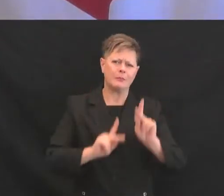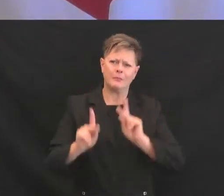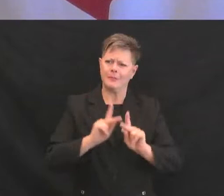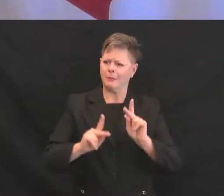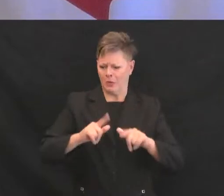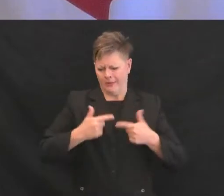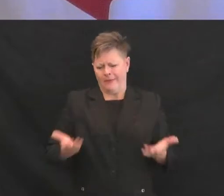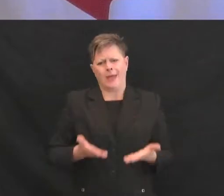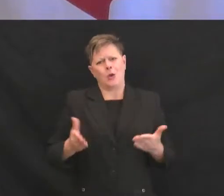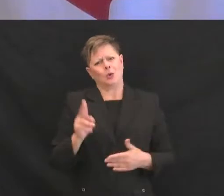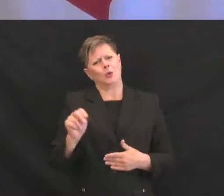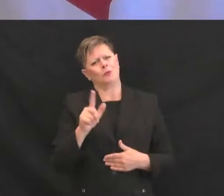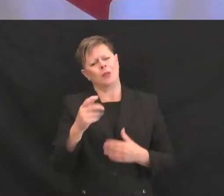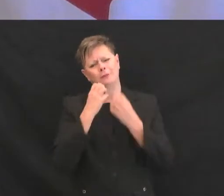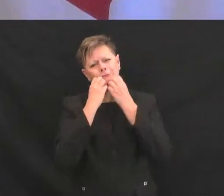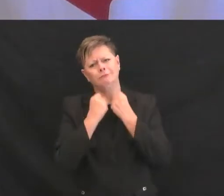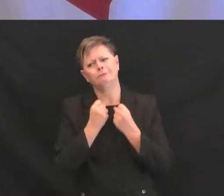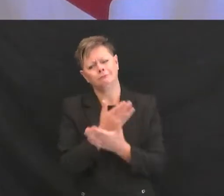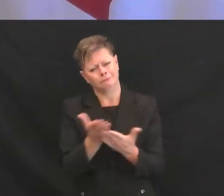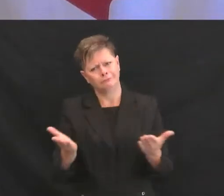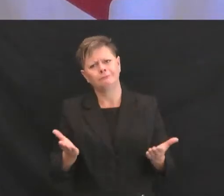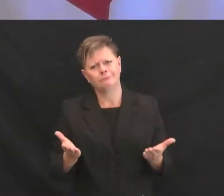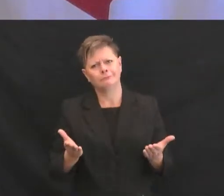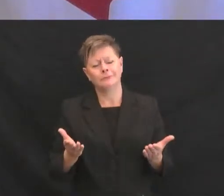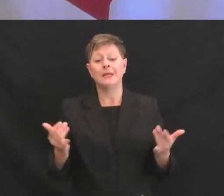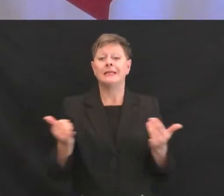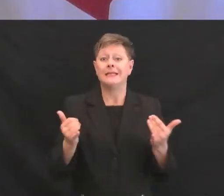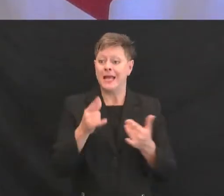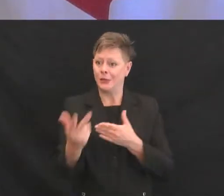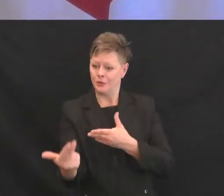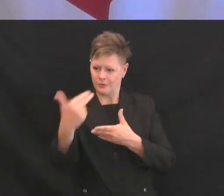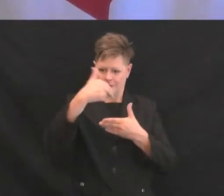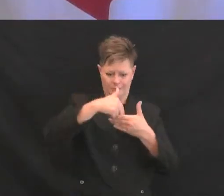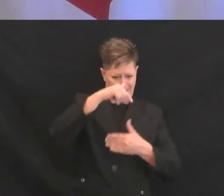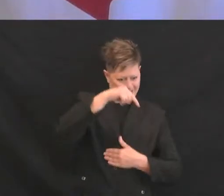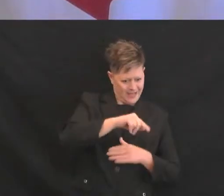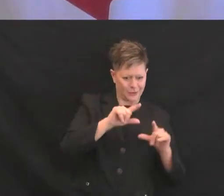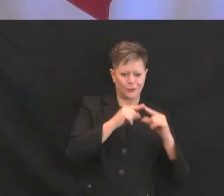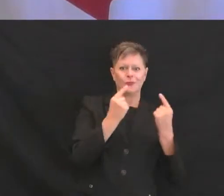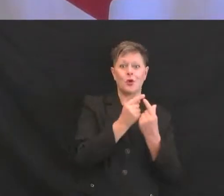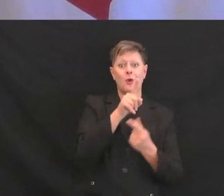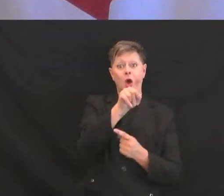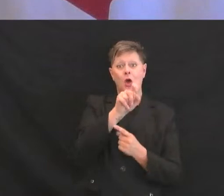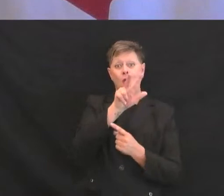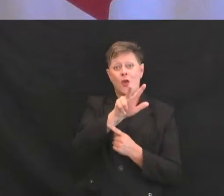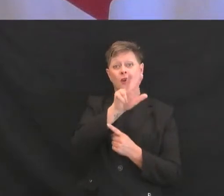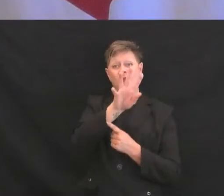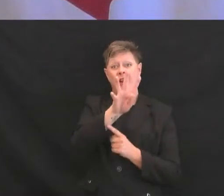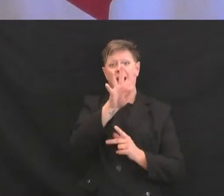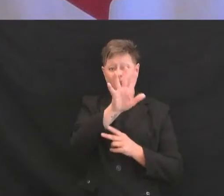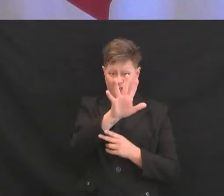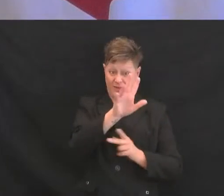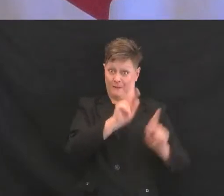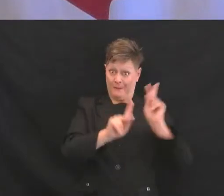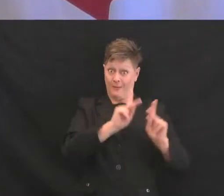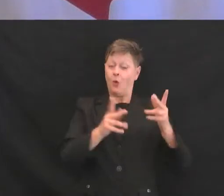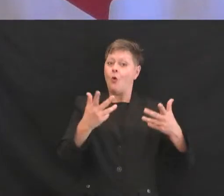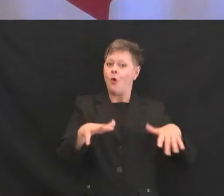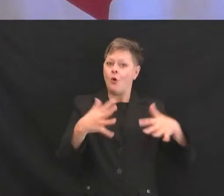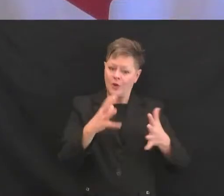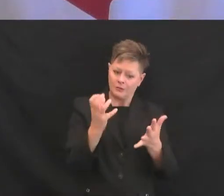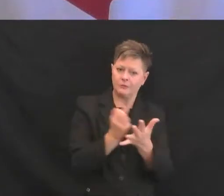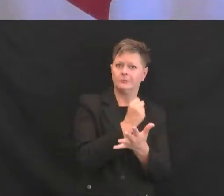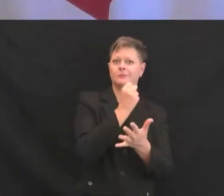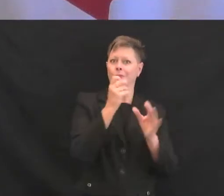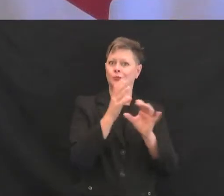community. Today you will join a prestigious group of 135 individuals who have become members